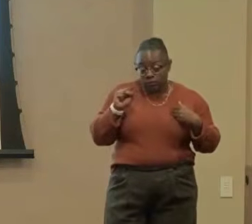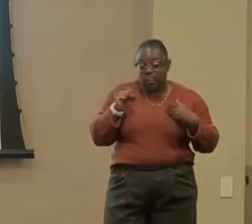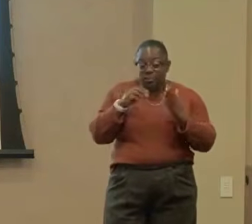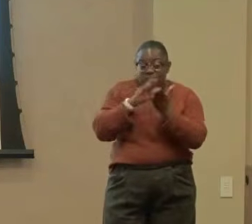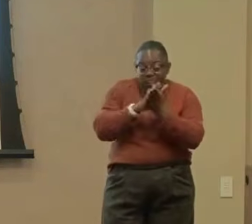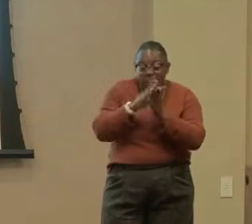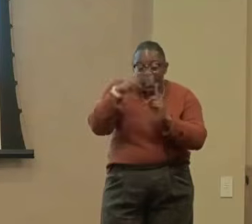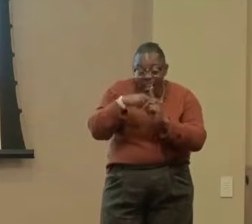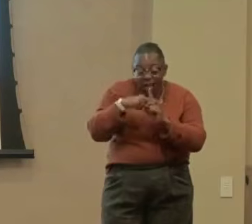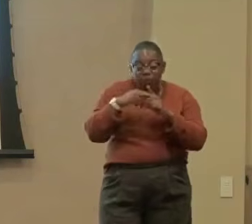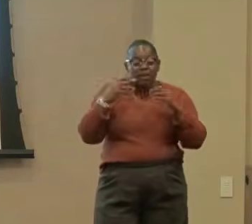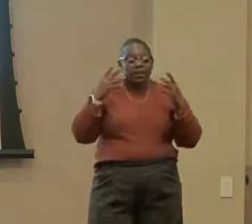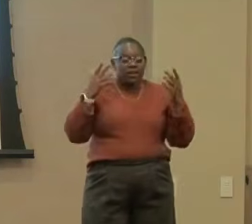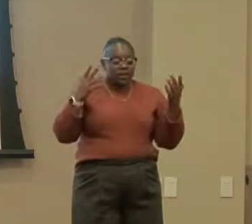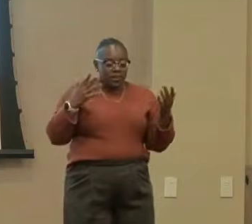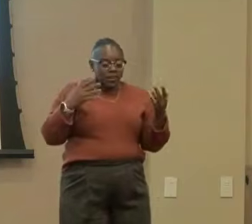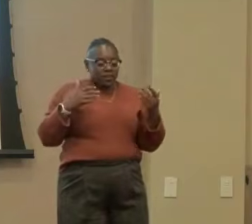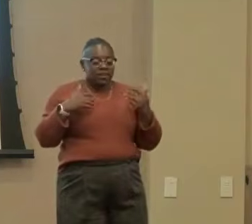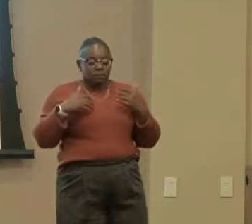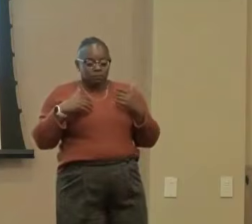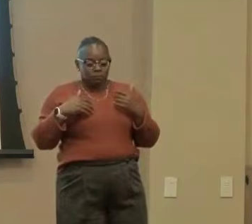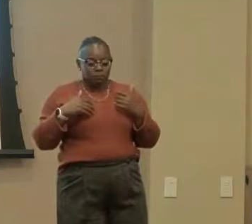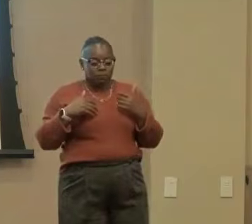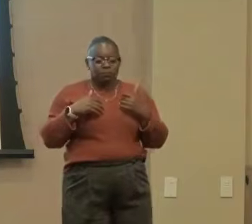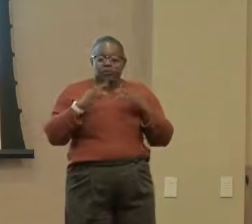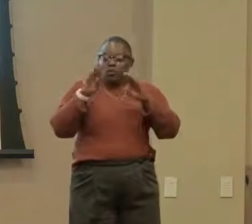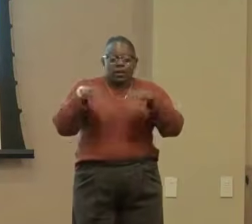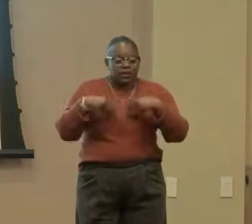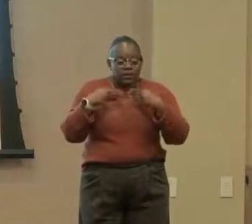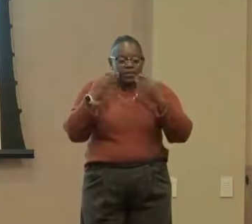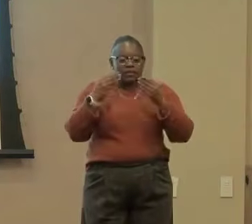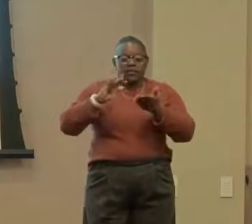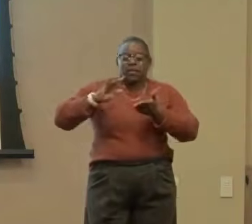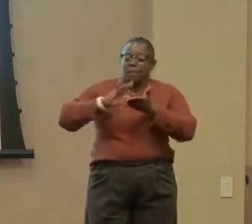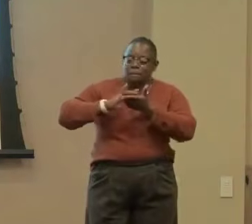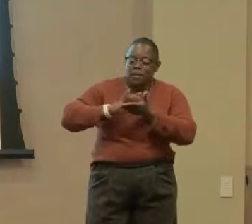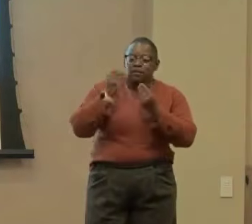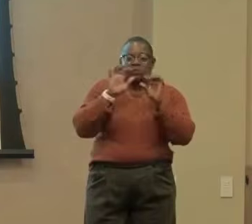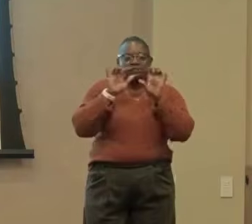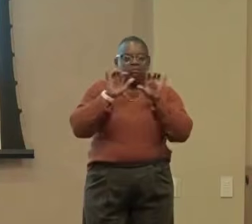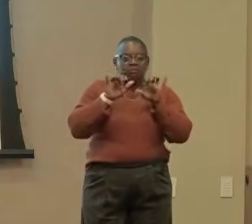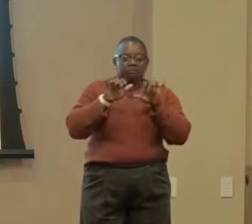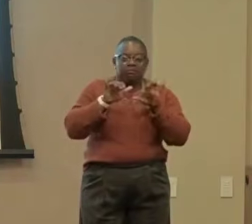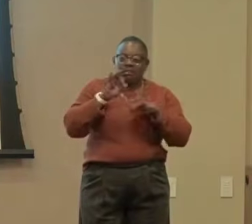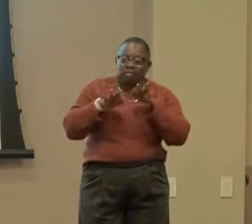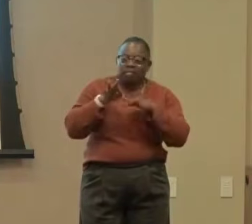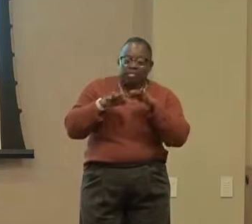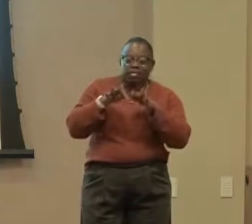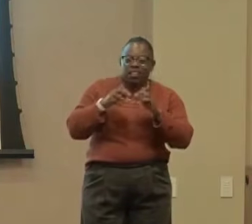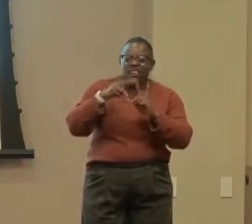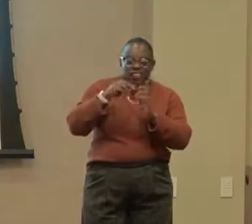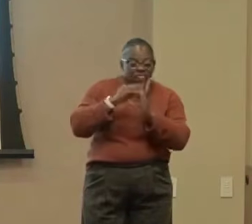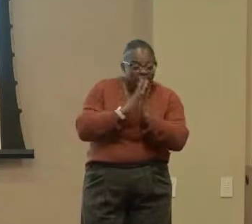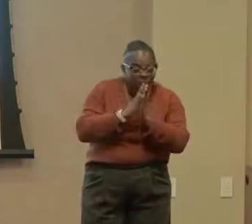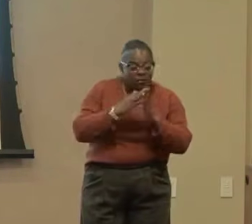you have to provide a lot of medical information. And,